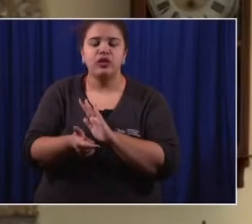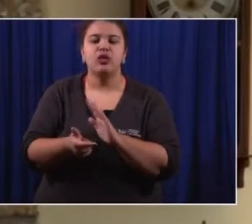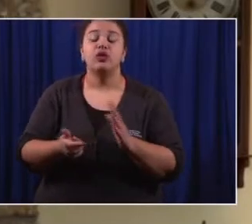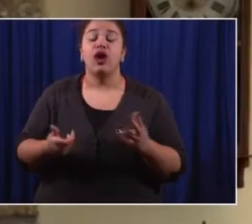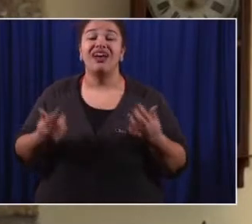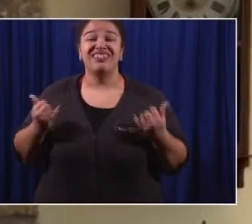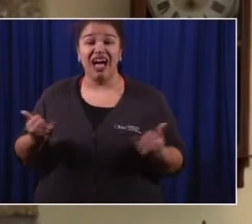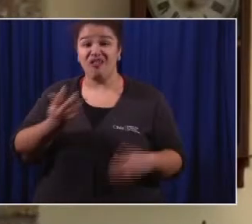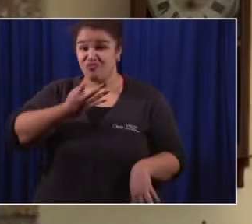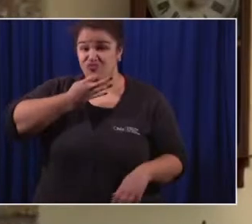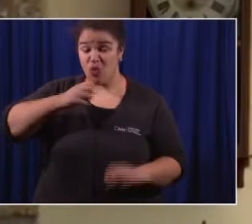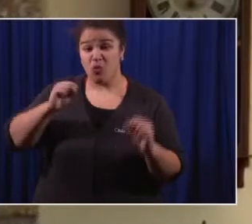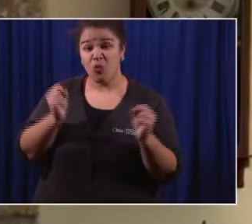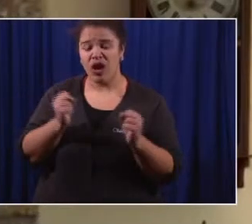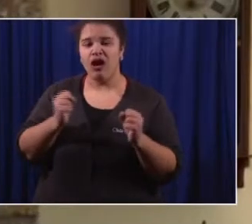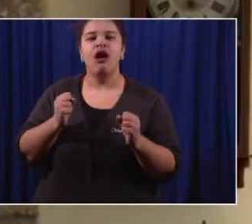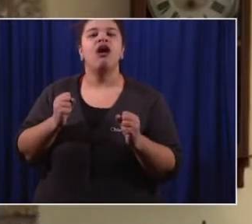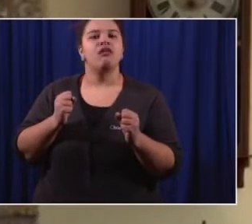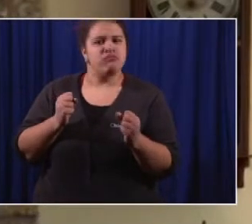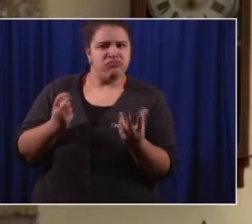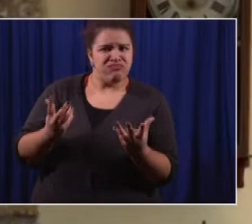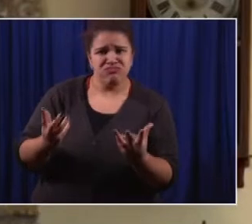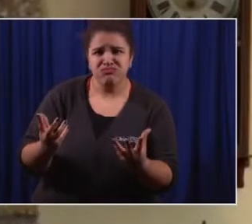and whatnot as we move toward winter?